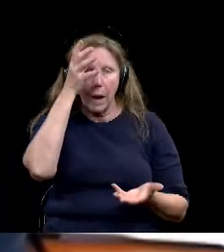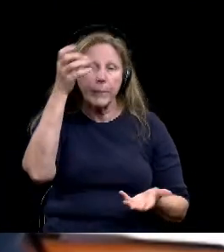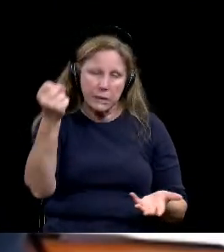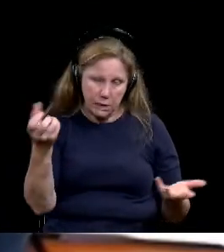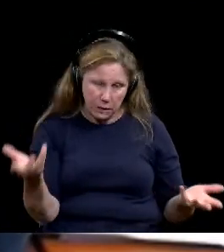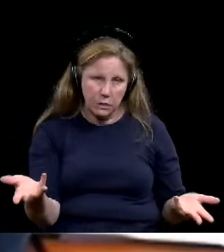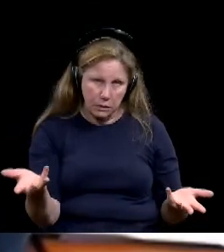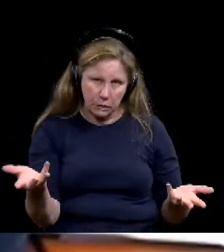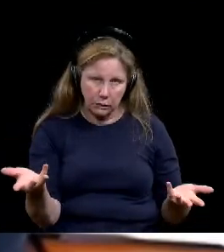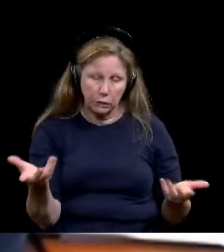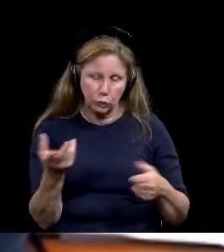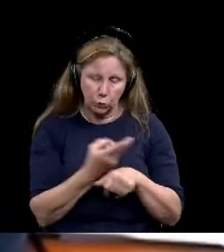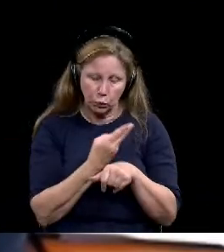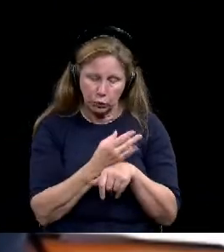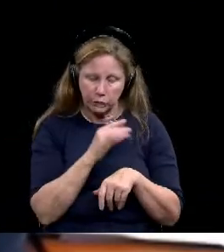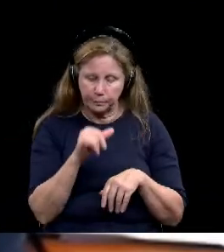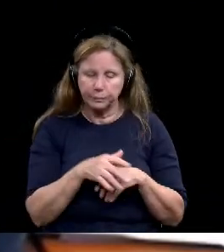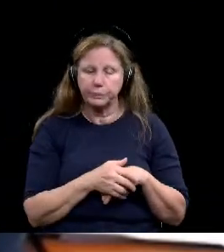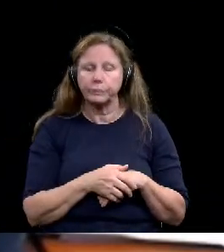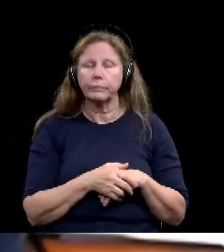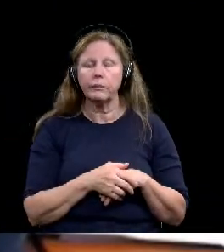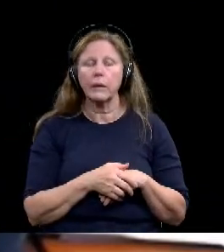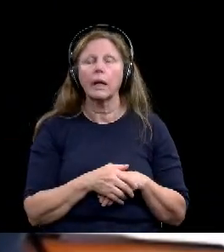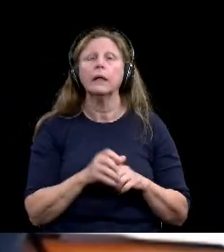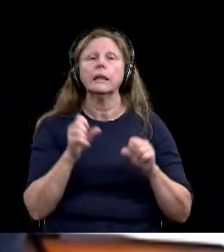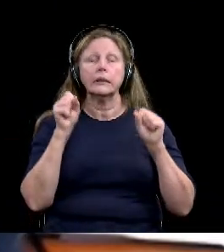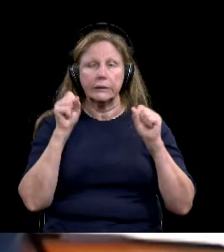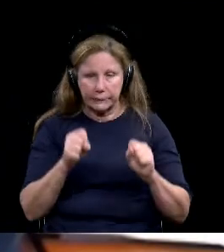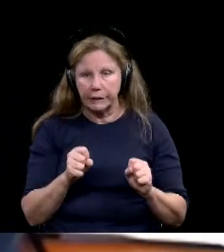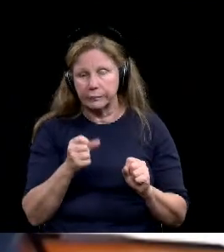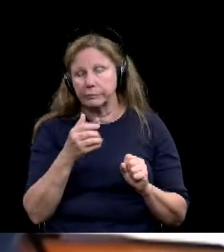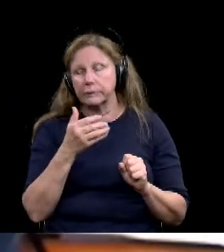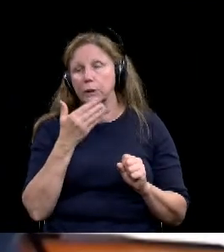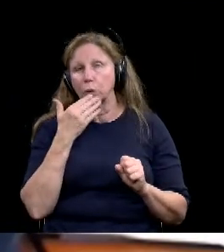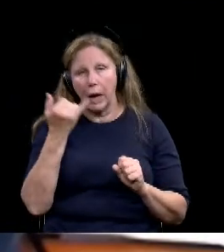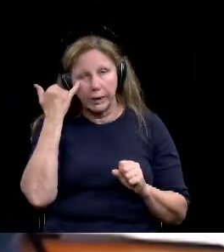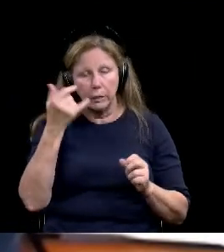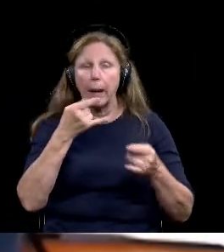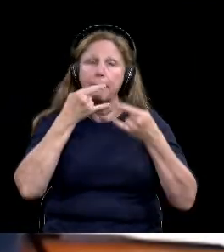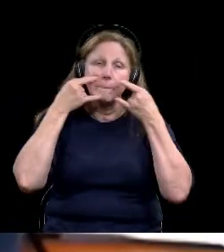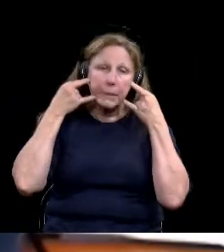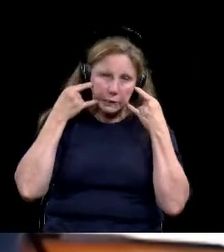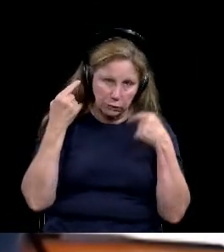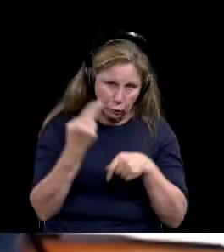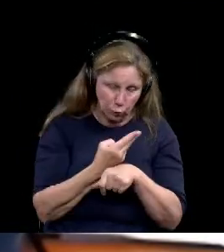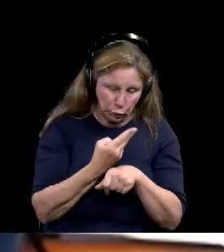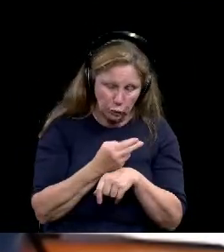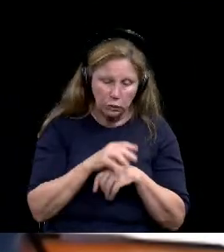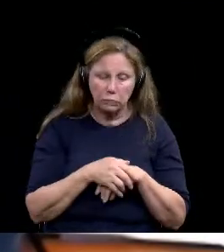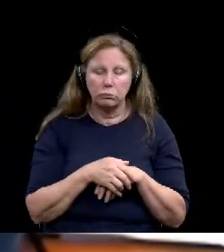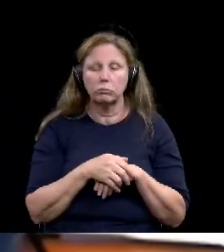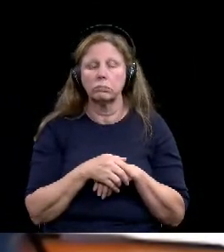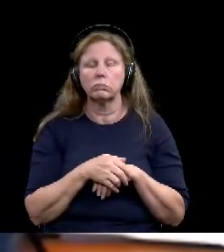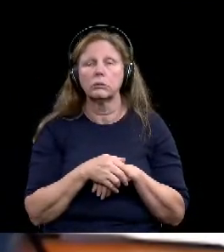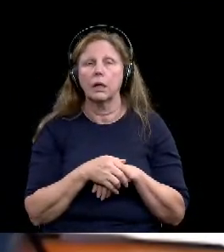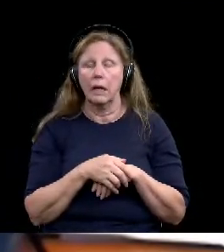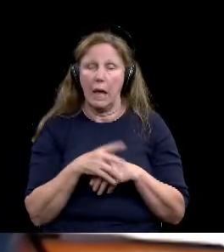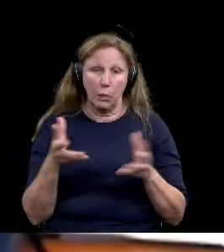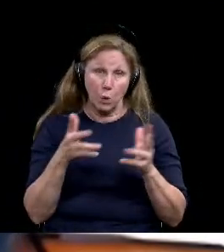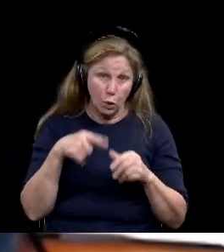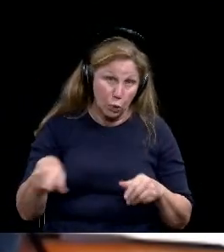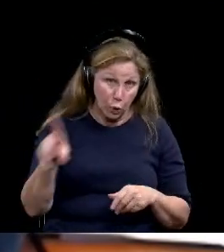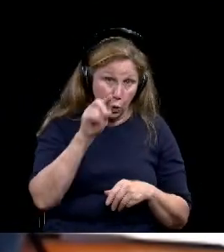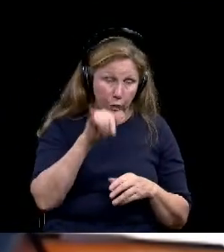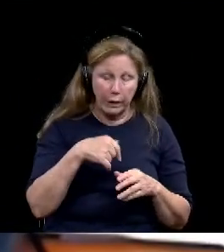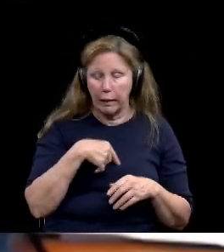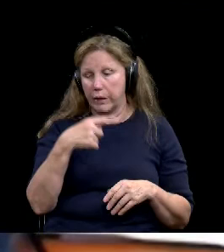I would encourage you to do so. I still think it's prudent, but do recognize that CDC did update that guideline. And for